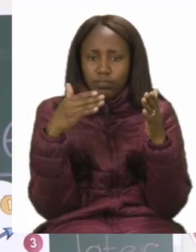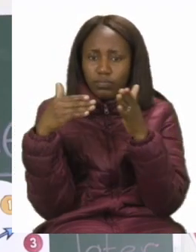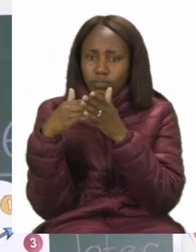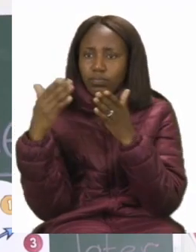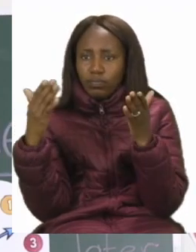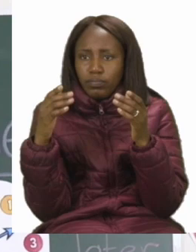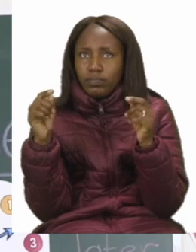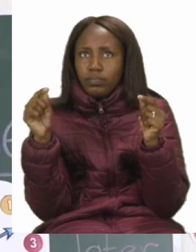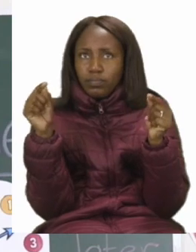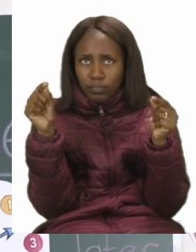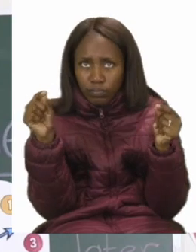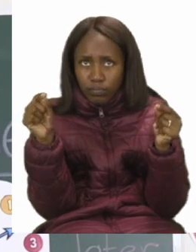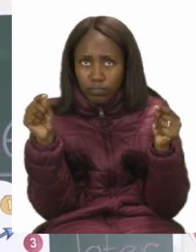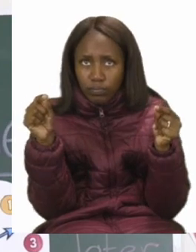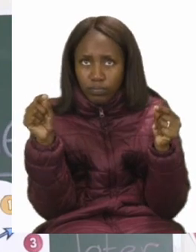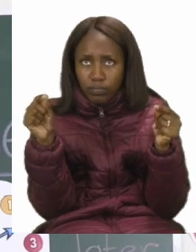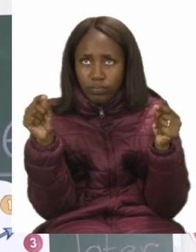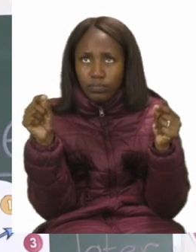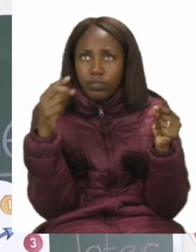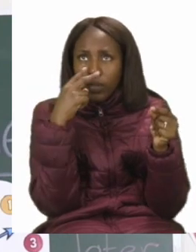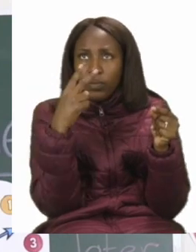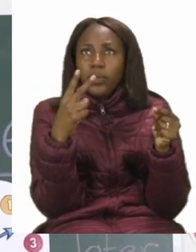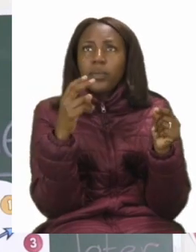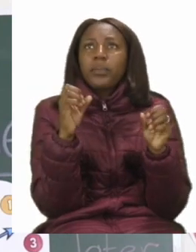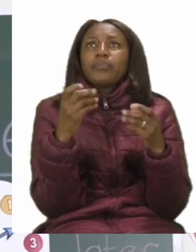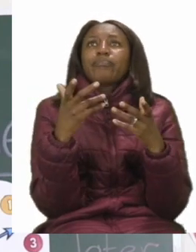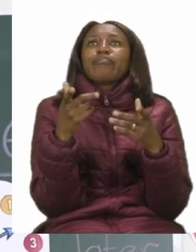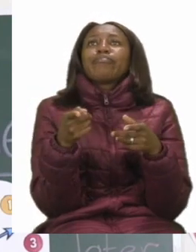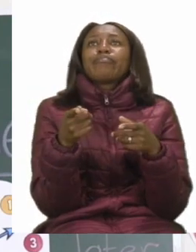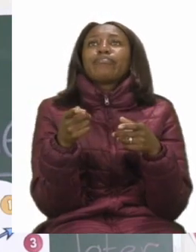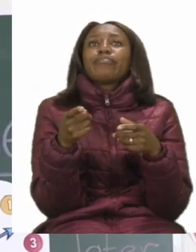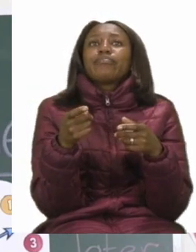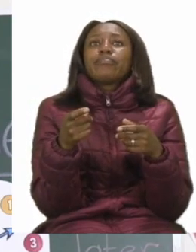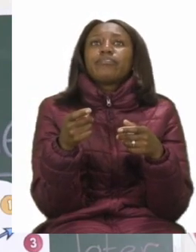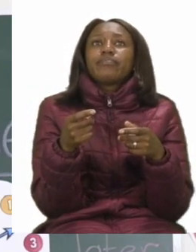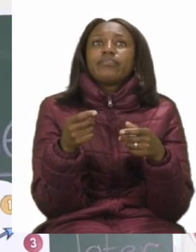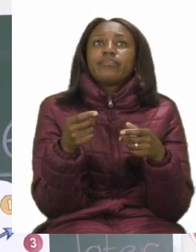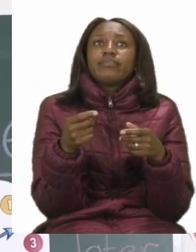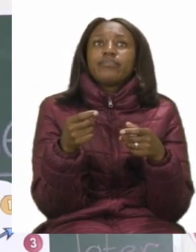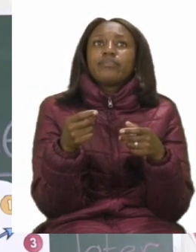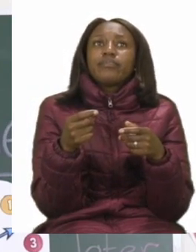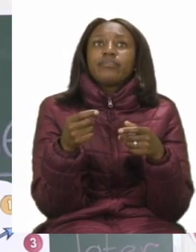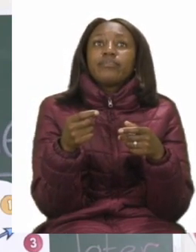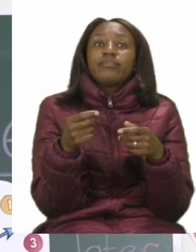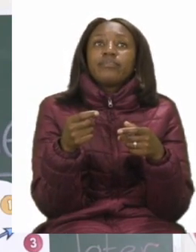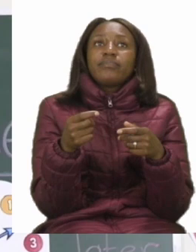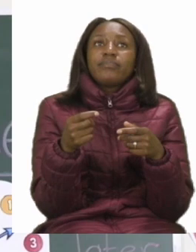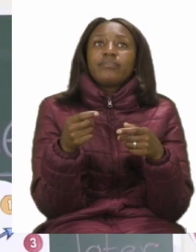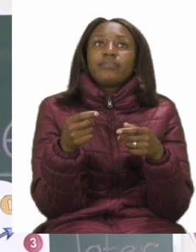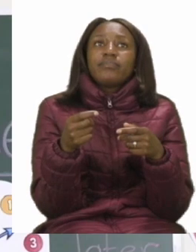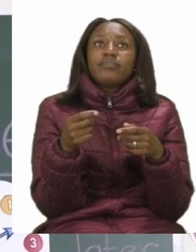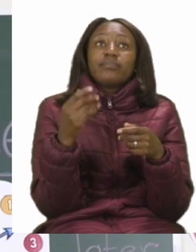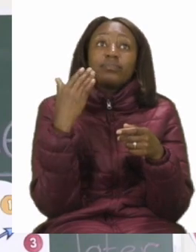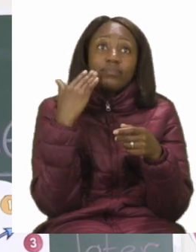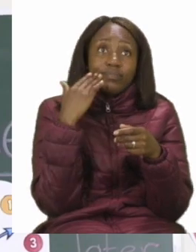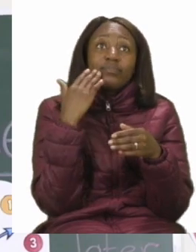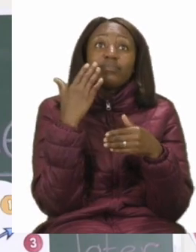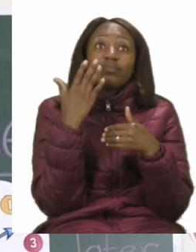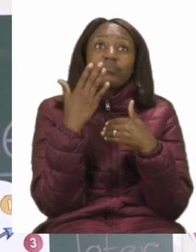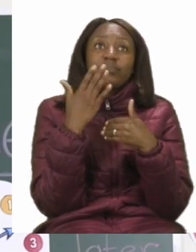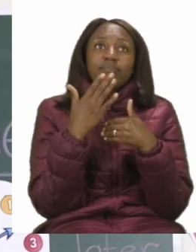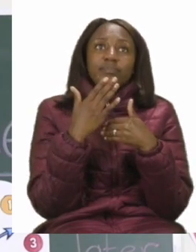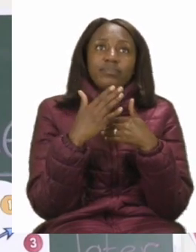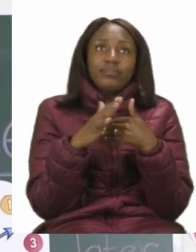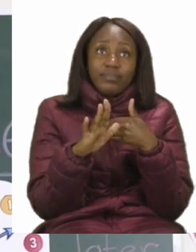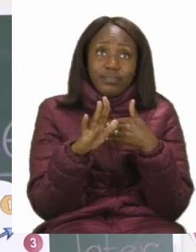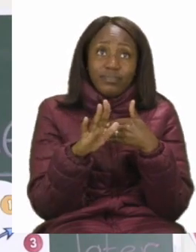end, and that is how you measure. And once you got to the point